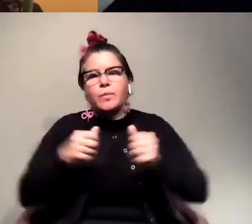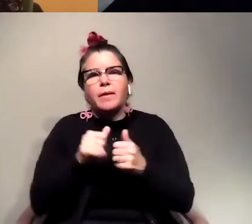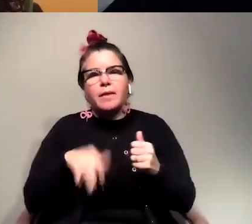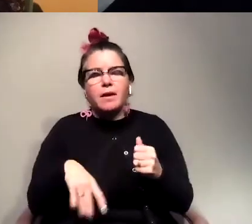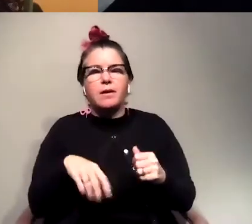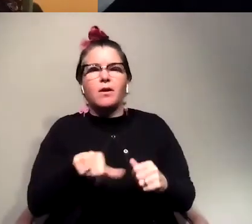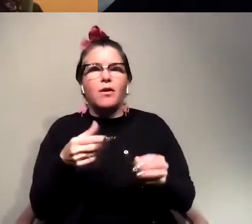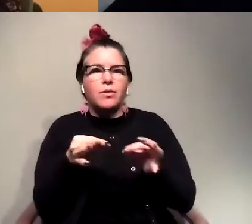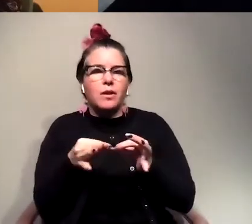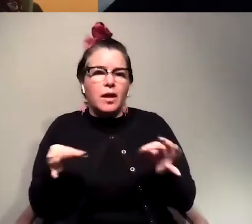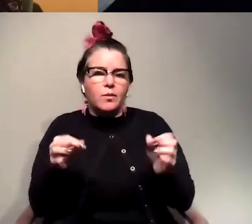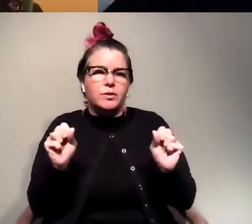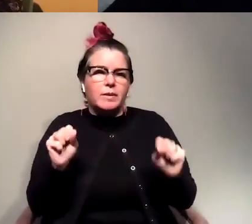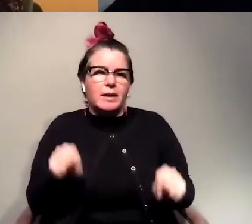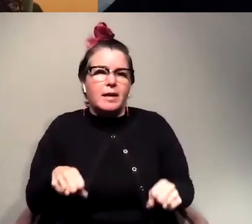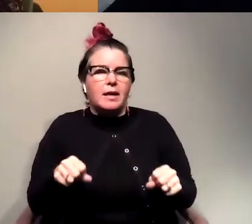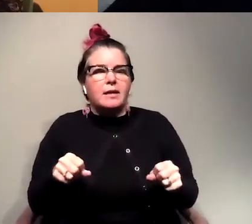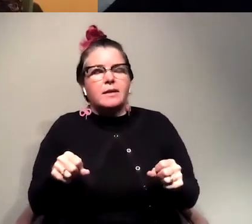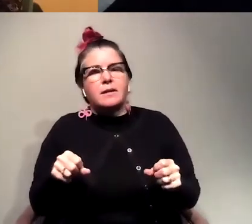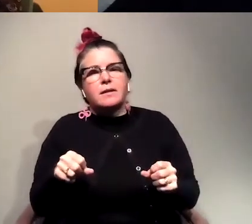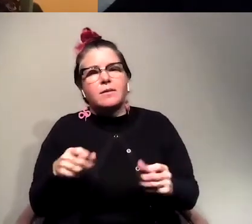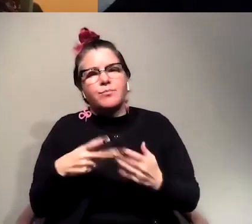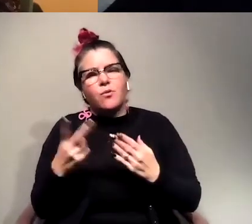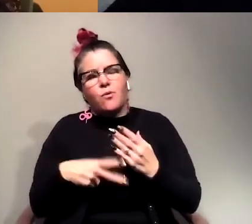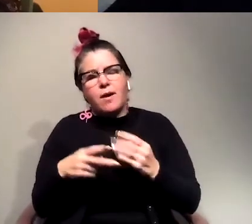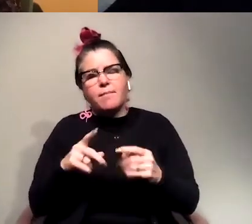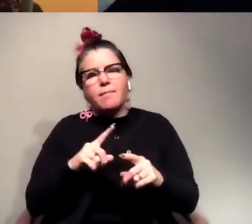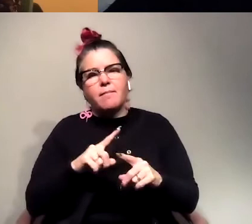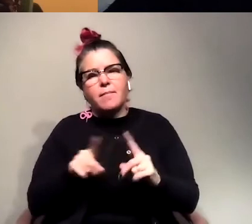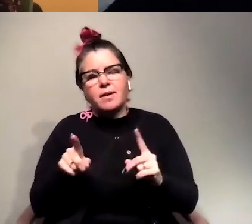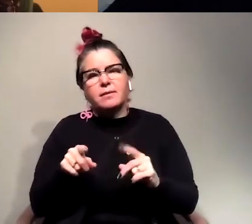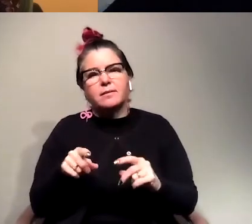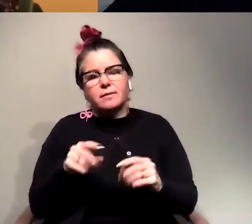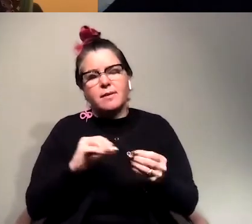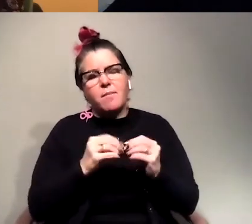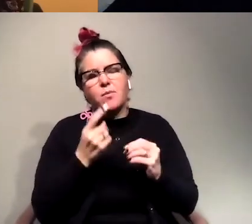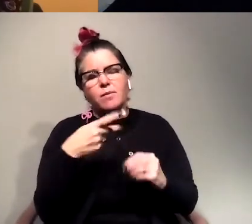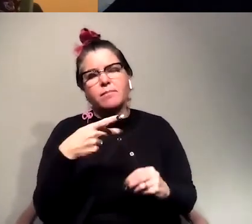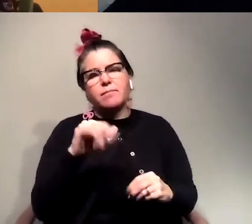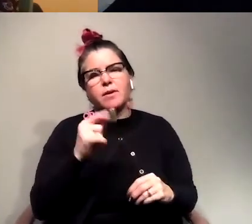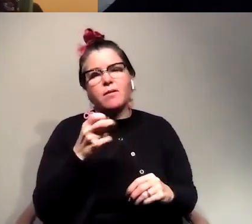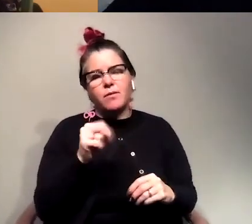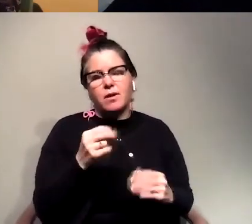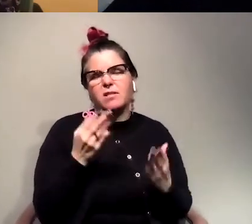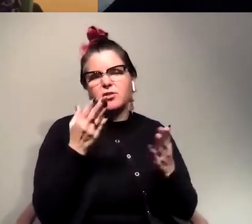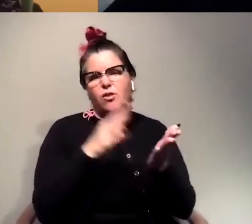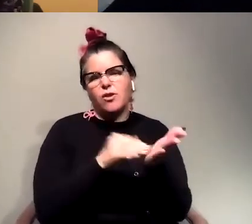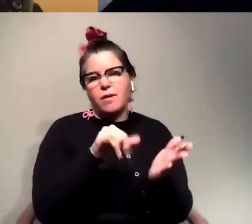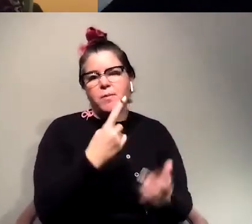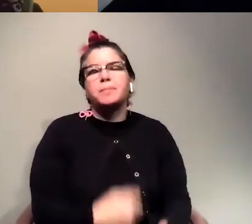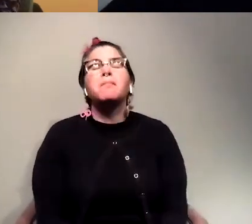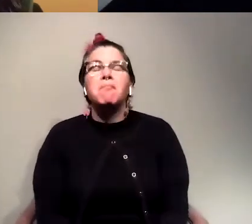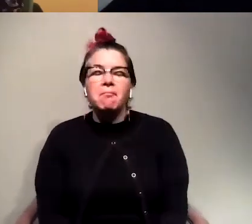other languages you can program in, but that would be the number one to learn to start with. Sounds